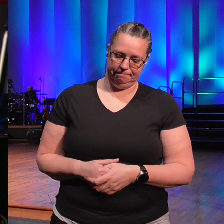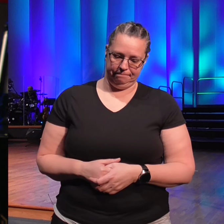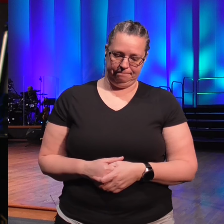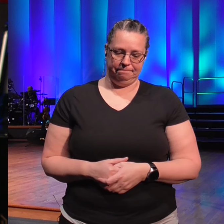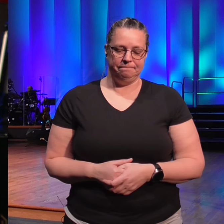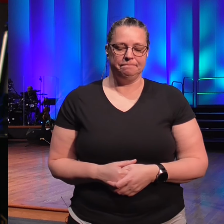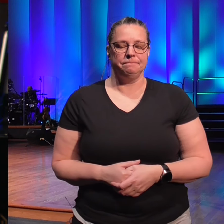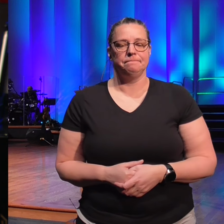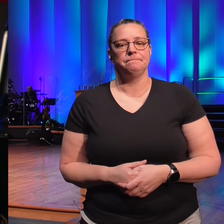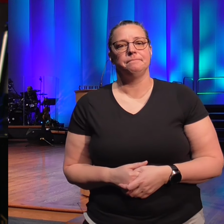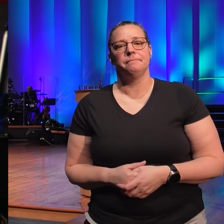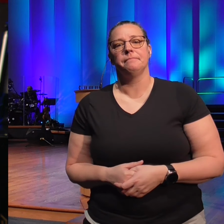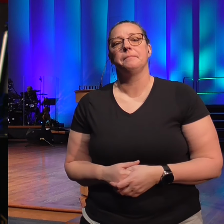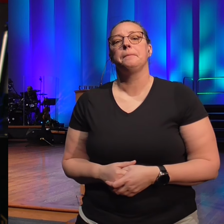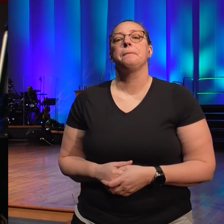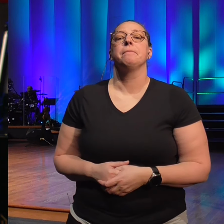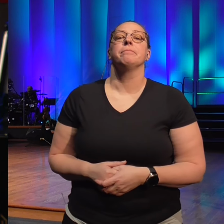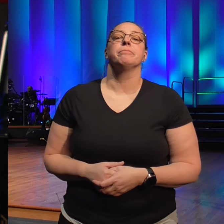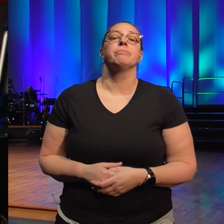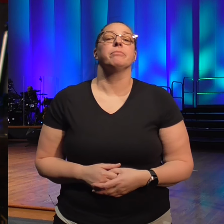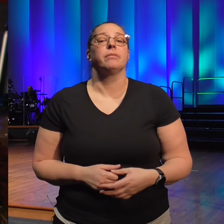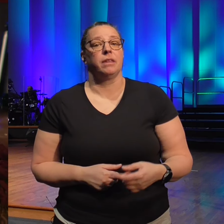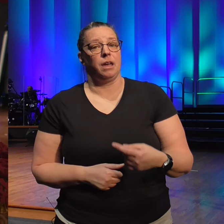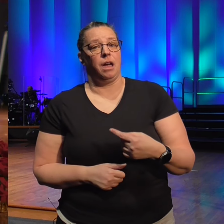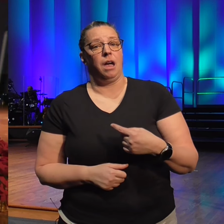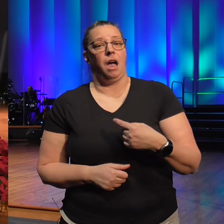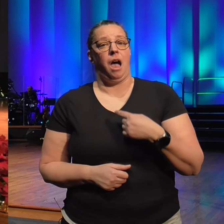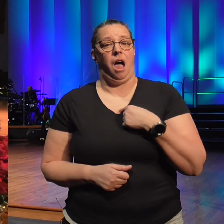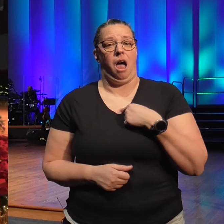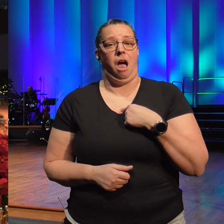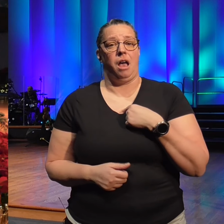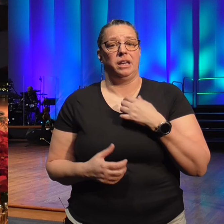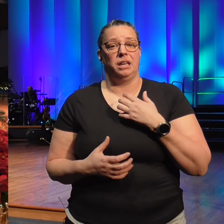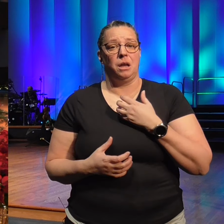I can hold my breath.